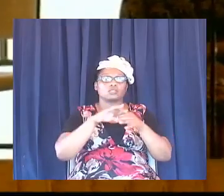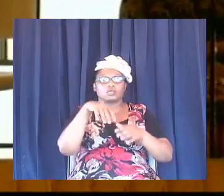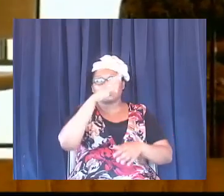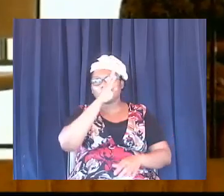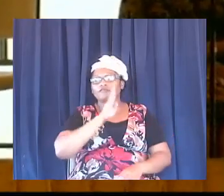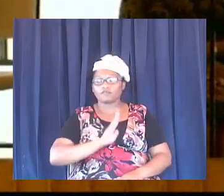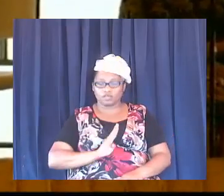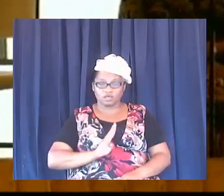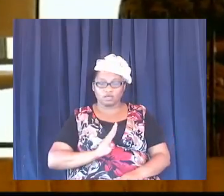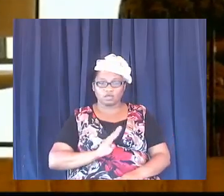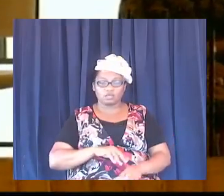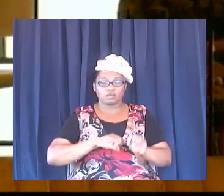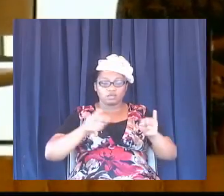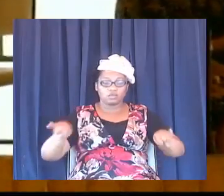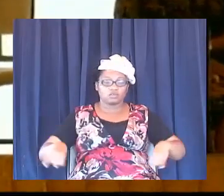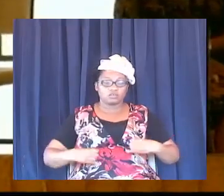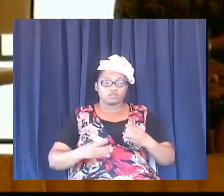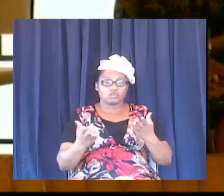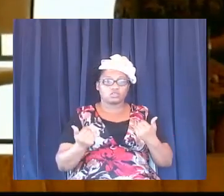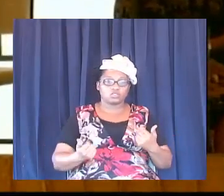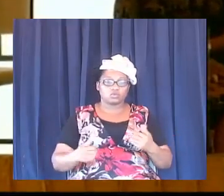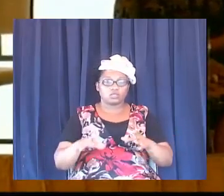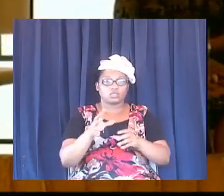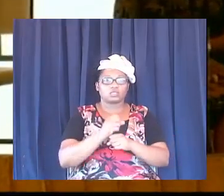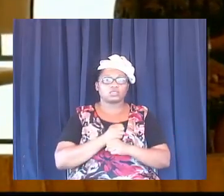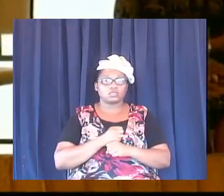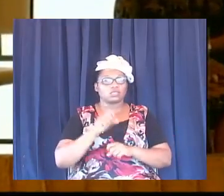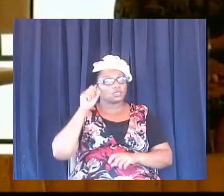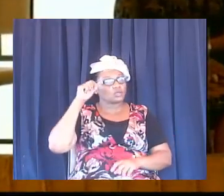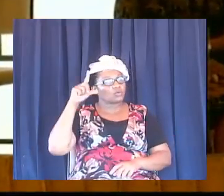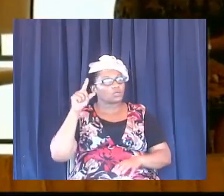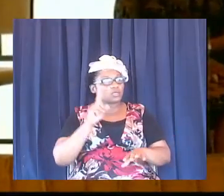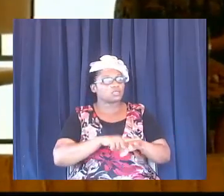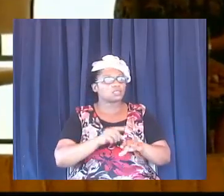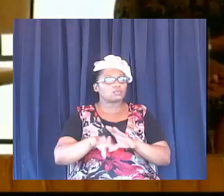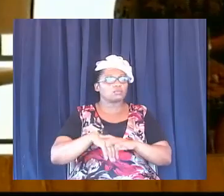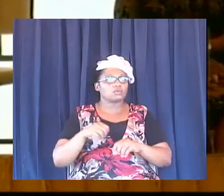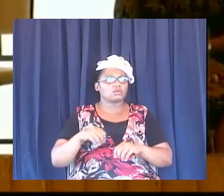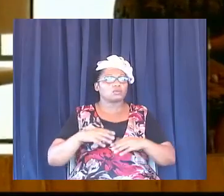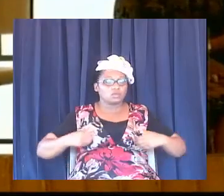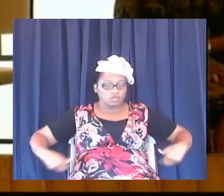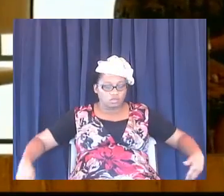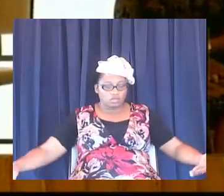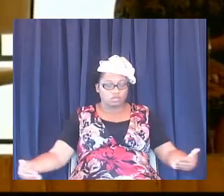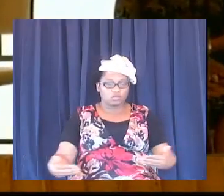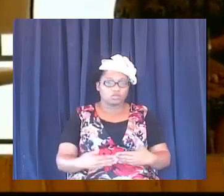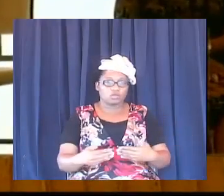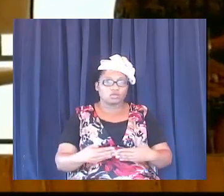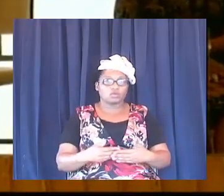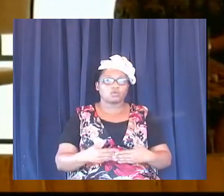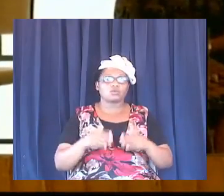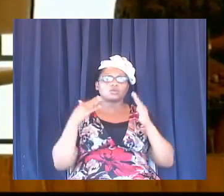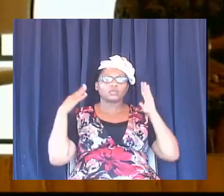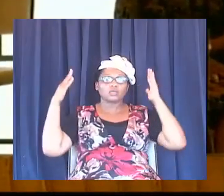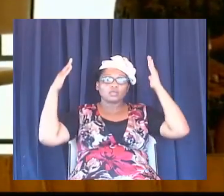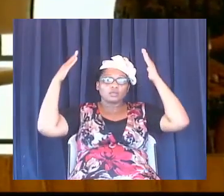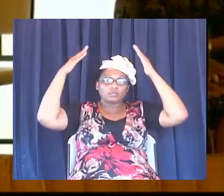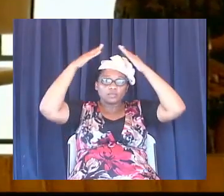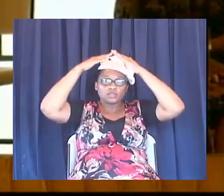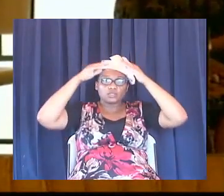God. I just want to take quick time out to greet our bishop. Greet you, sir. I greet the musicians, I greet the